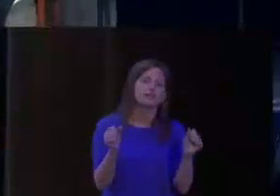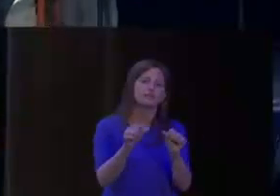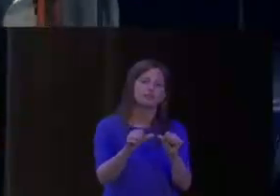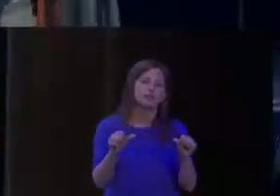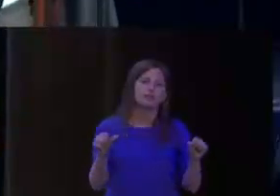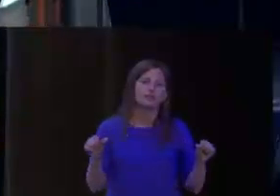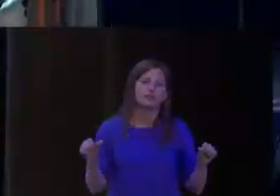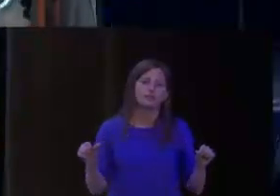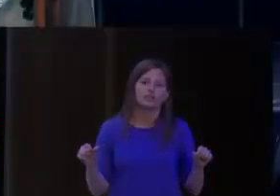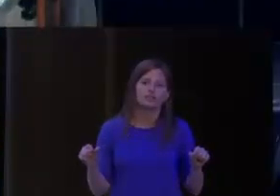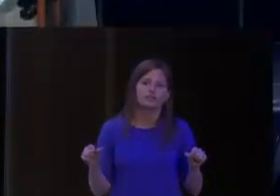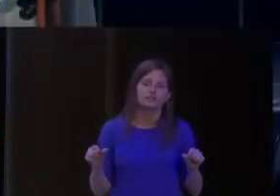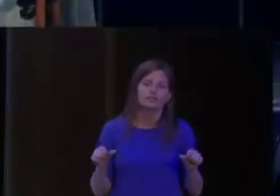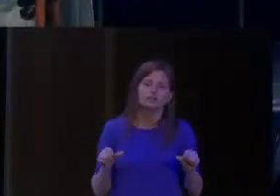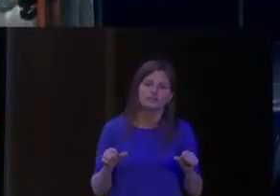Sanctuary.